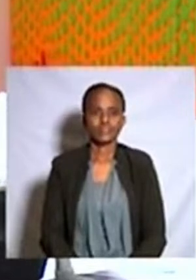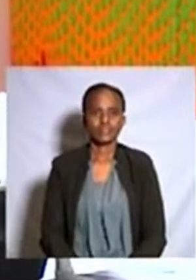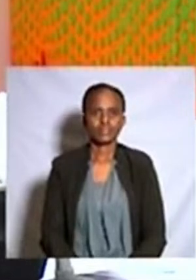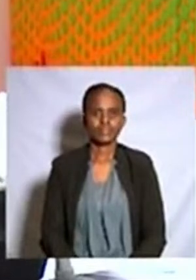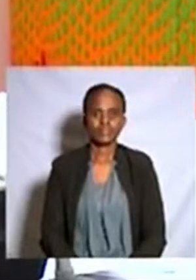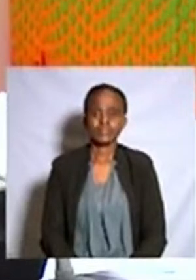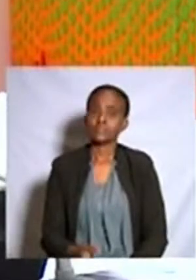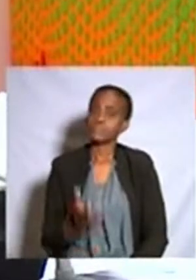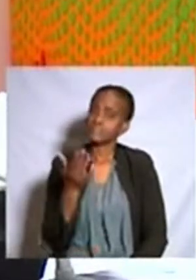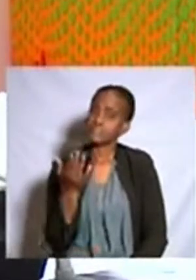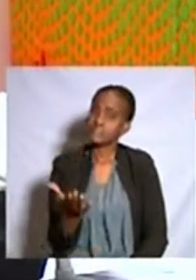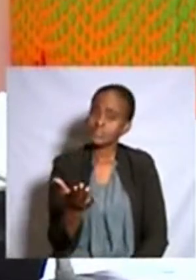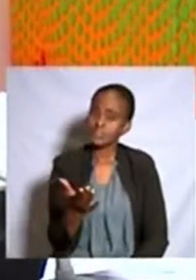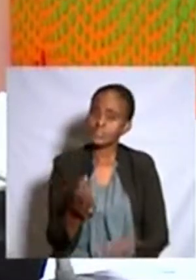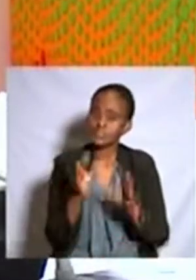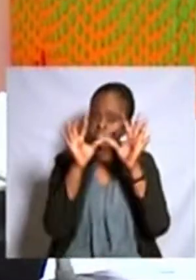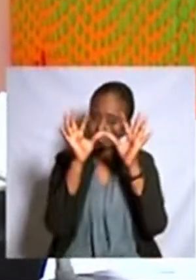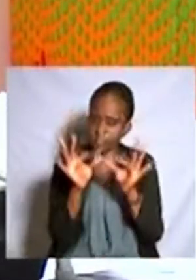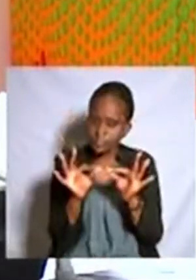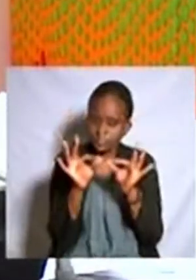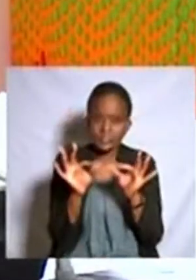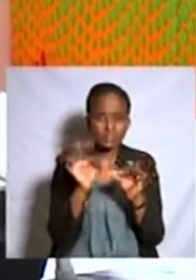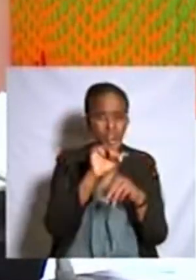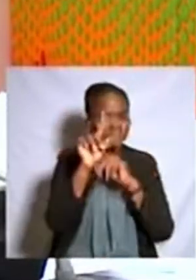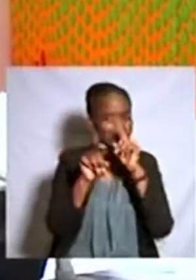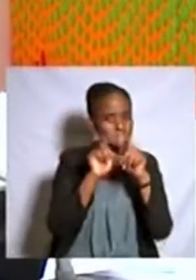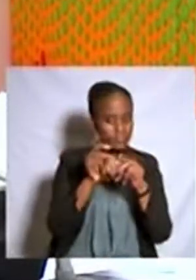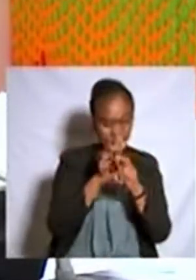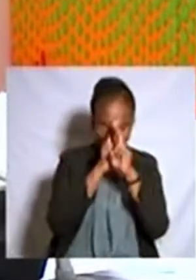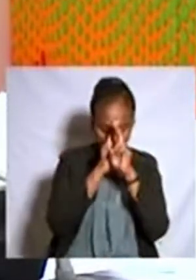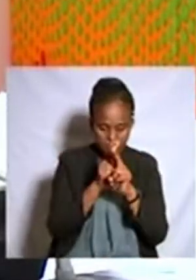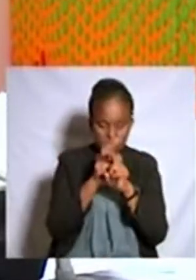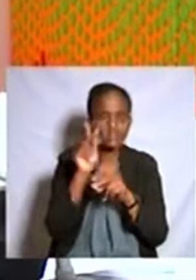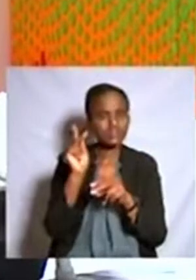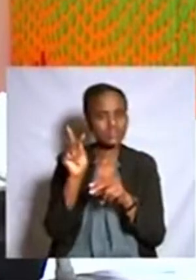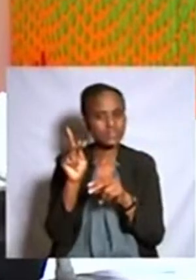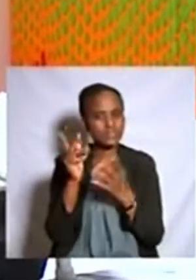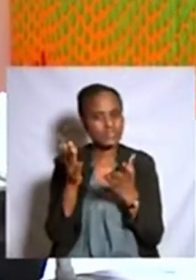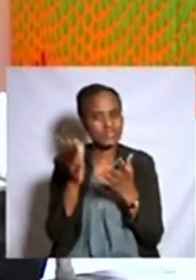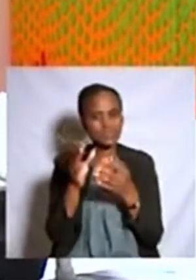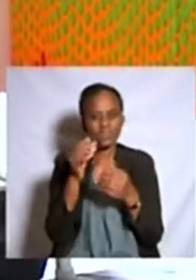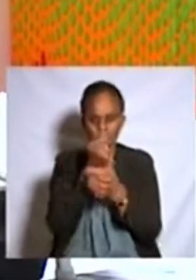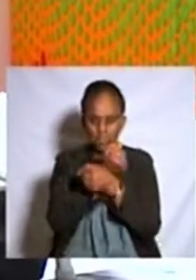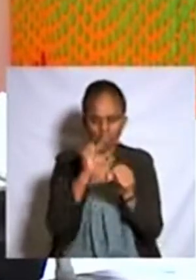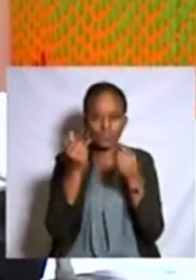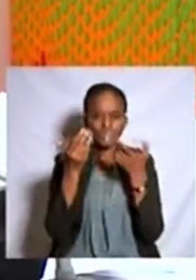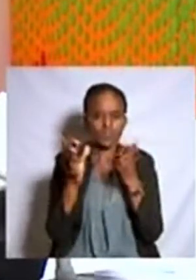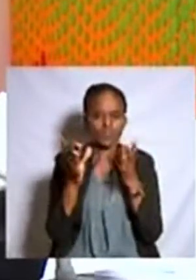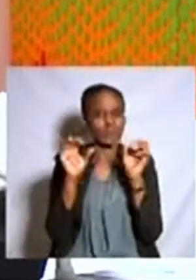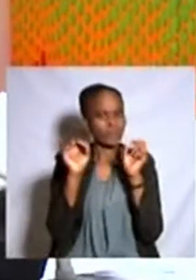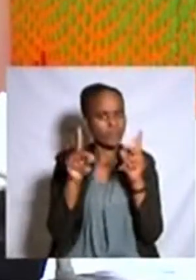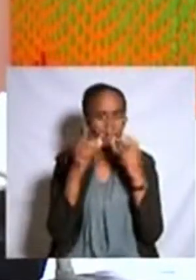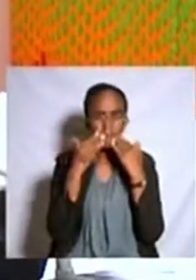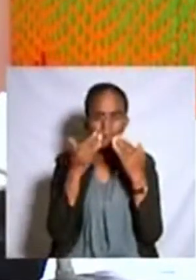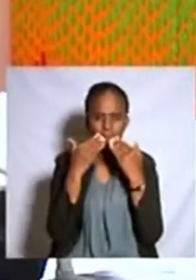Did it take the account in the account of the question of Honorable Kampiongo? Has it been done? Yes. Okay,